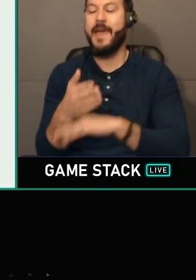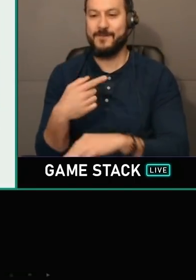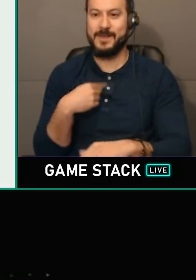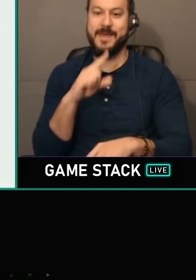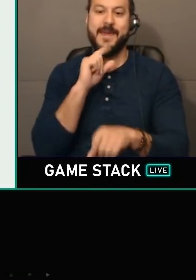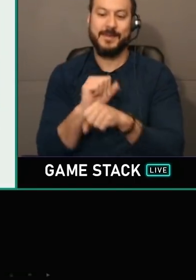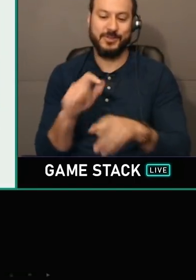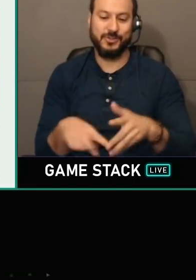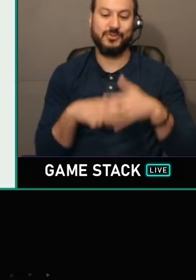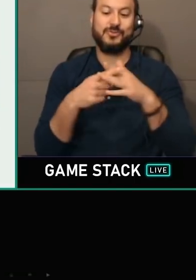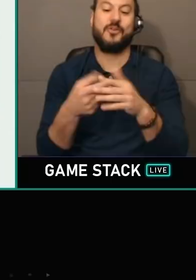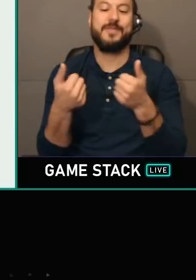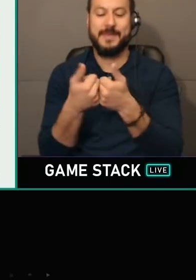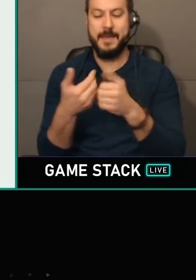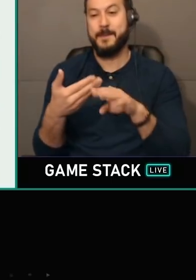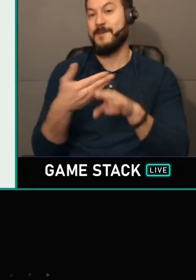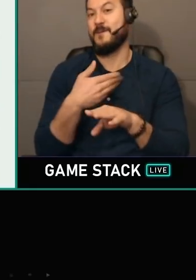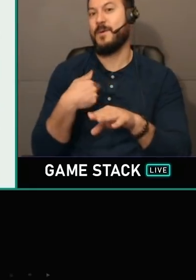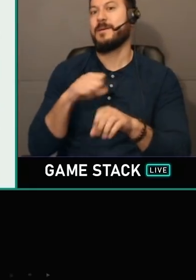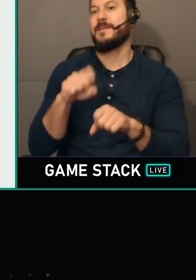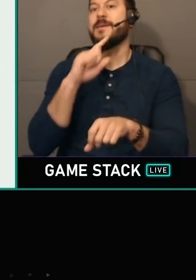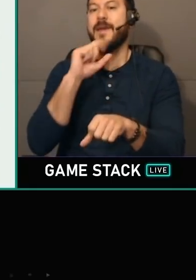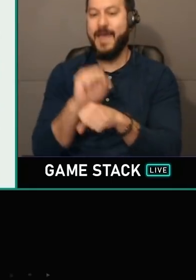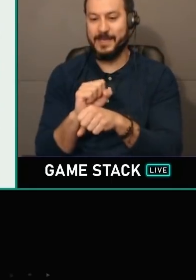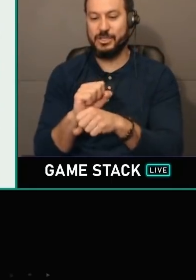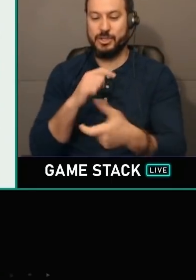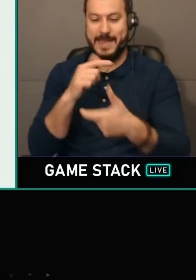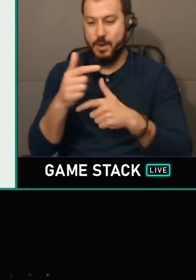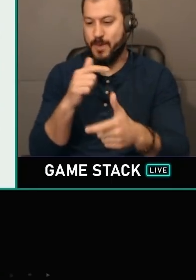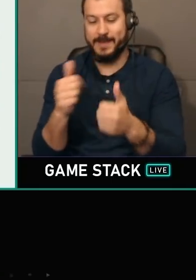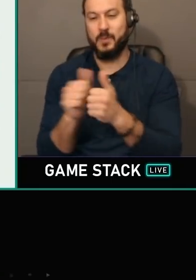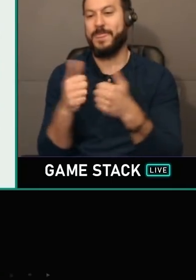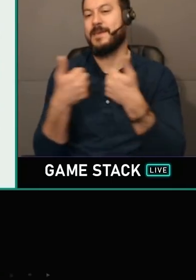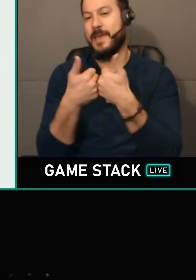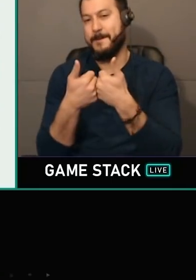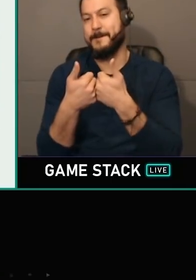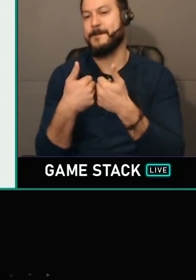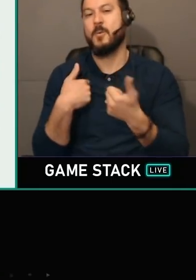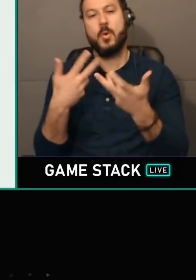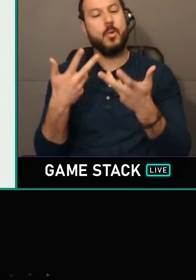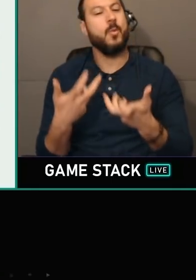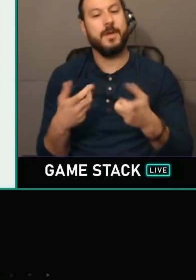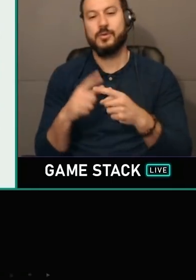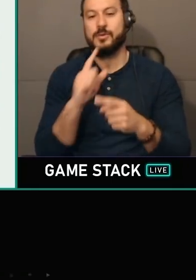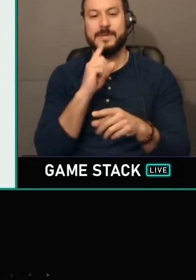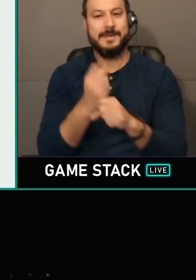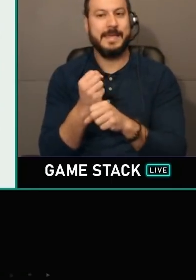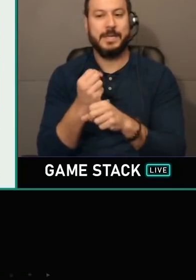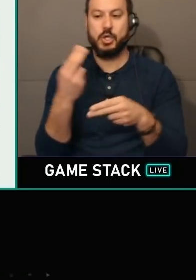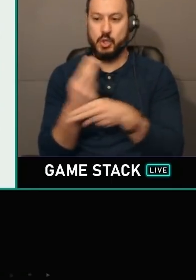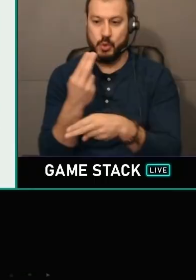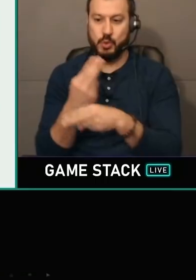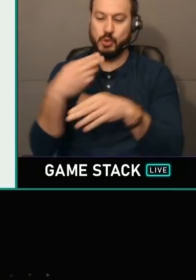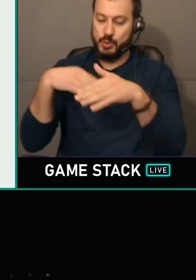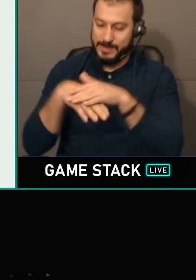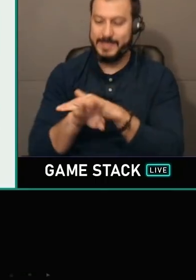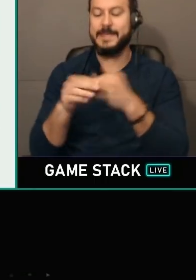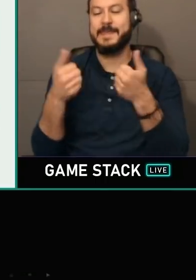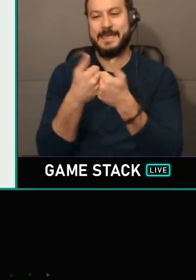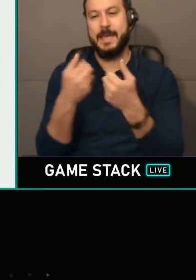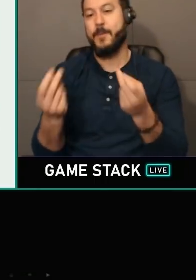game before I can actually interact with it. We want to be able to get users into the games